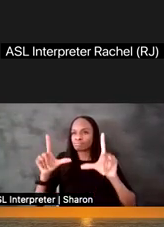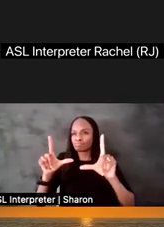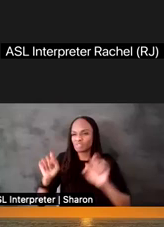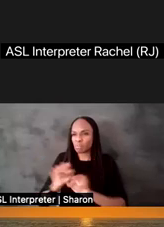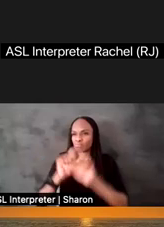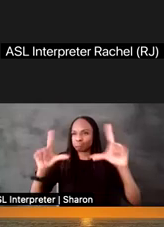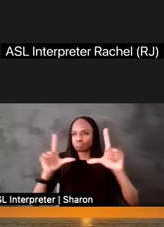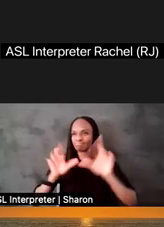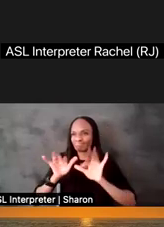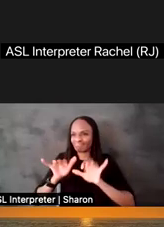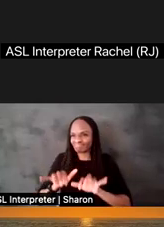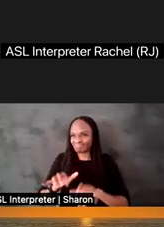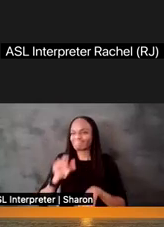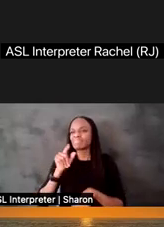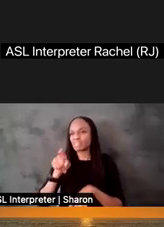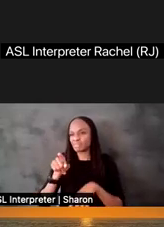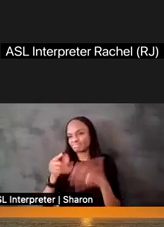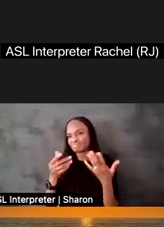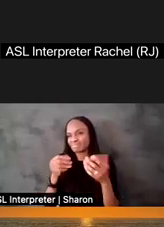as we go through.